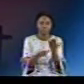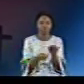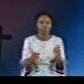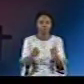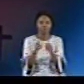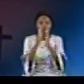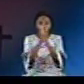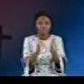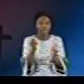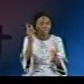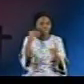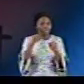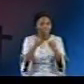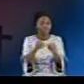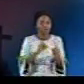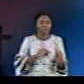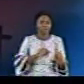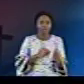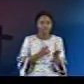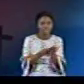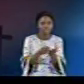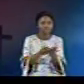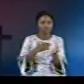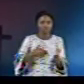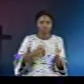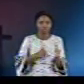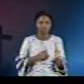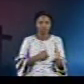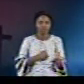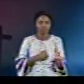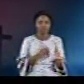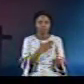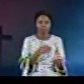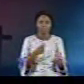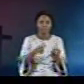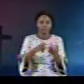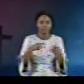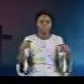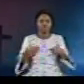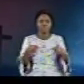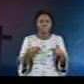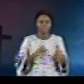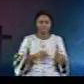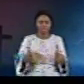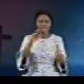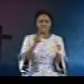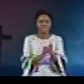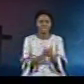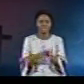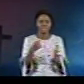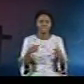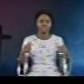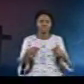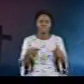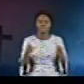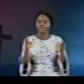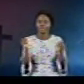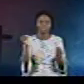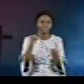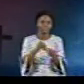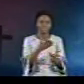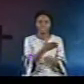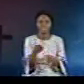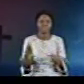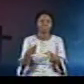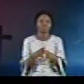said i checked myself i could bend twist and i found out that the pain is too much there praise the lord believing